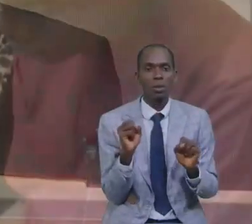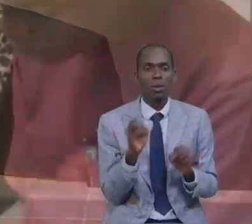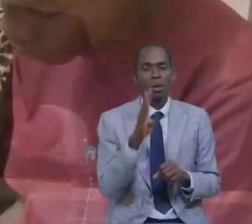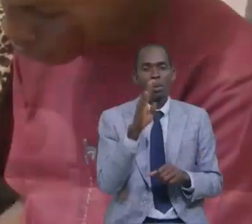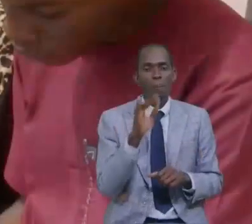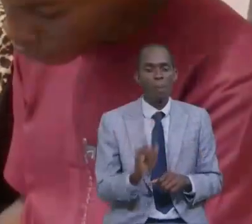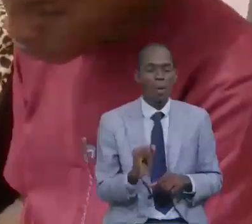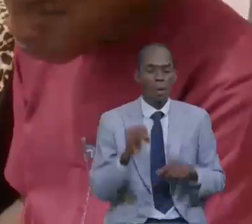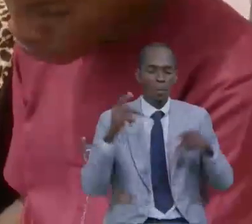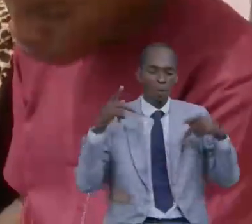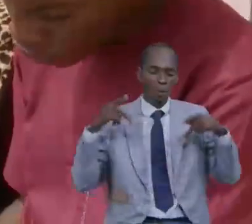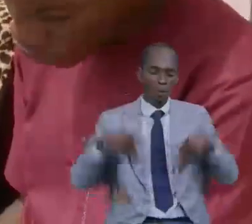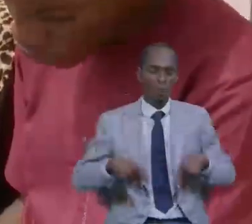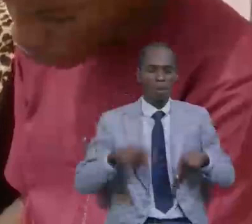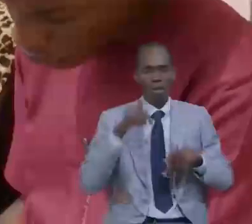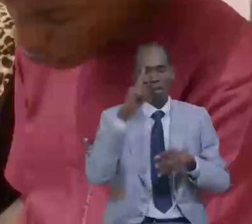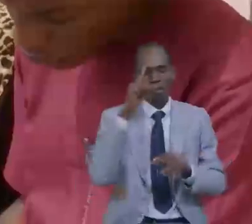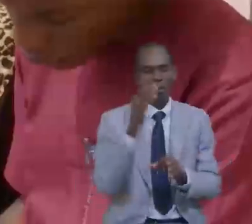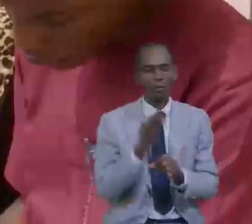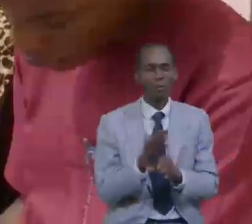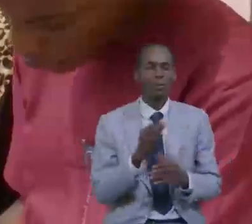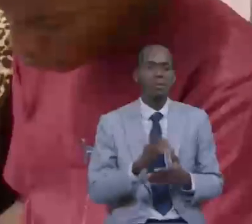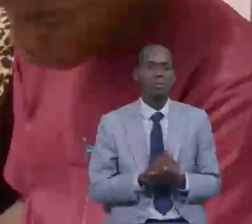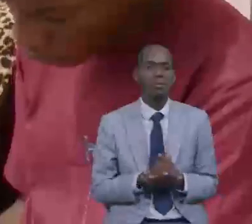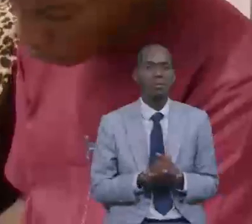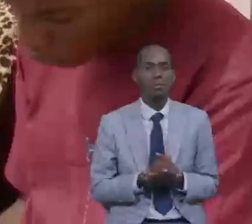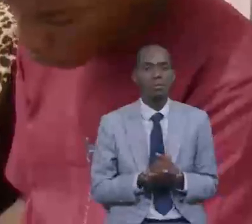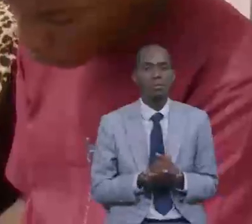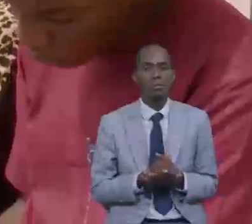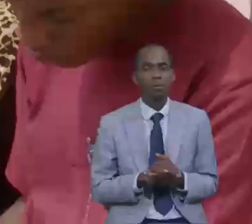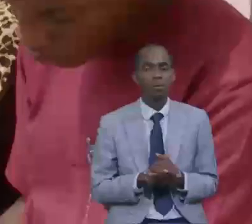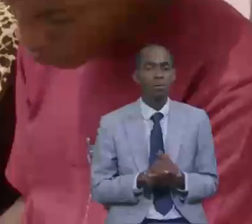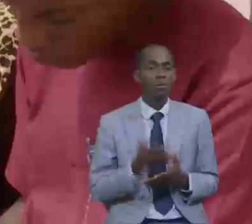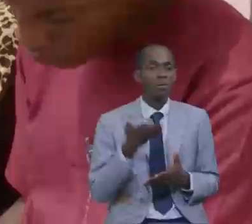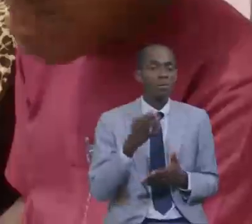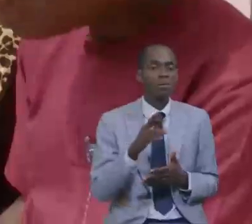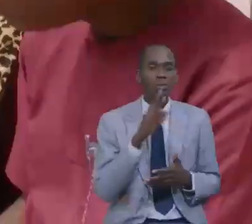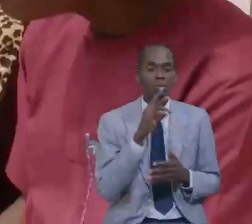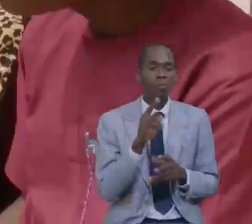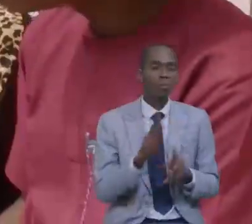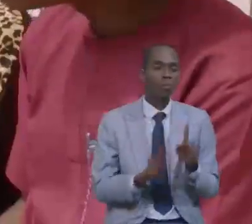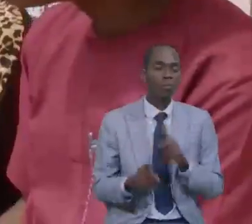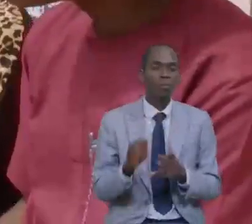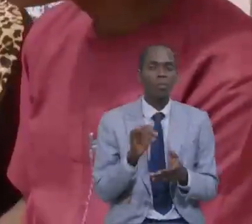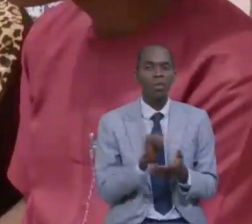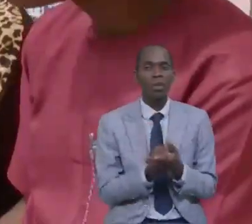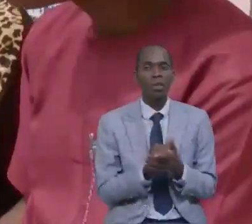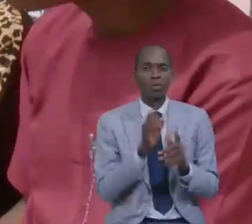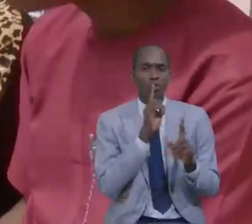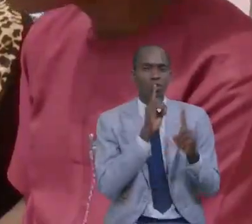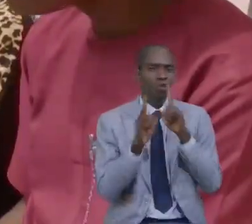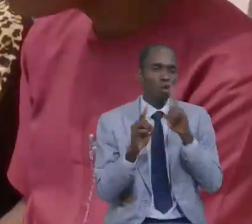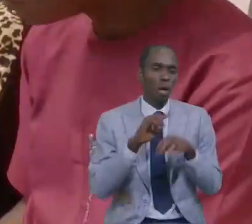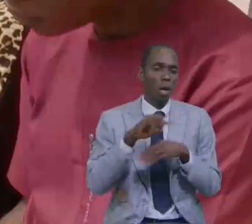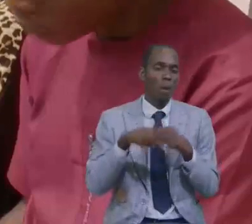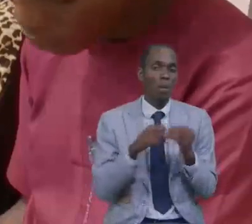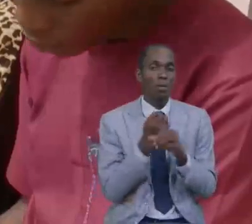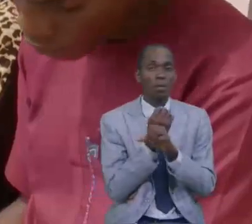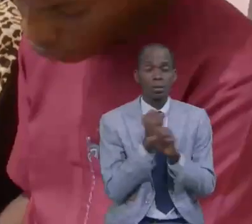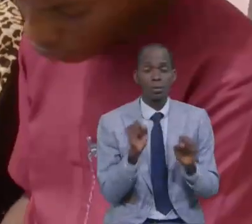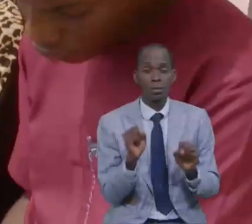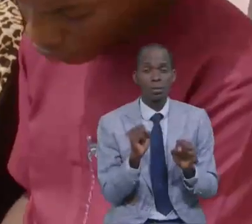talk about salvation. They know about salvation, but they wonder, by the